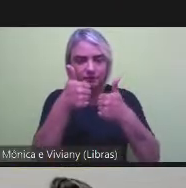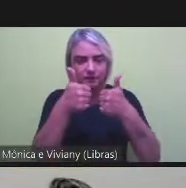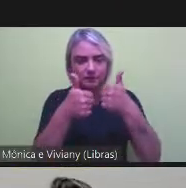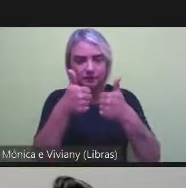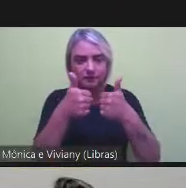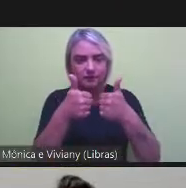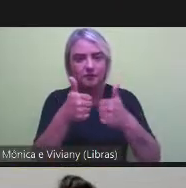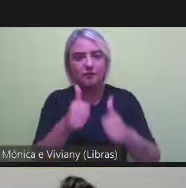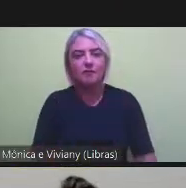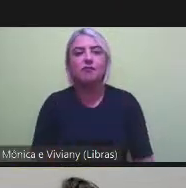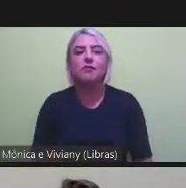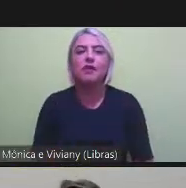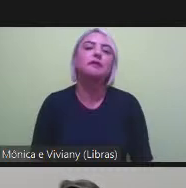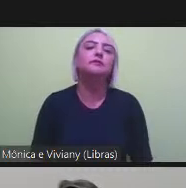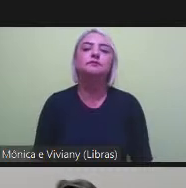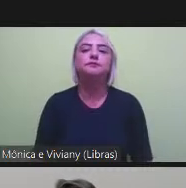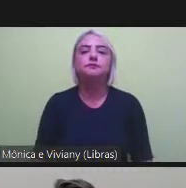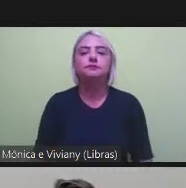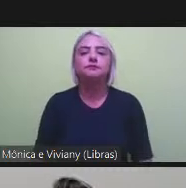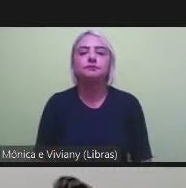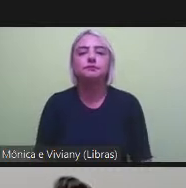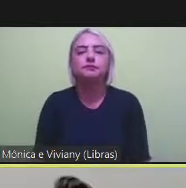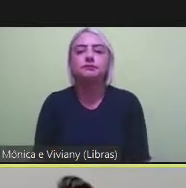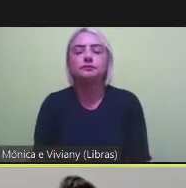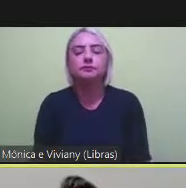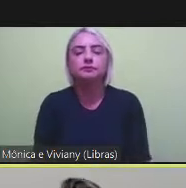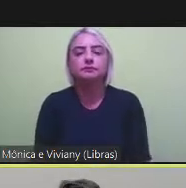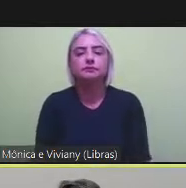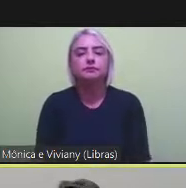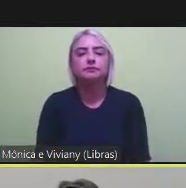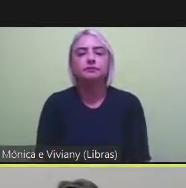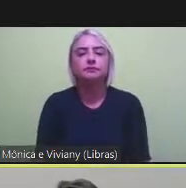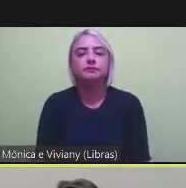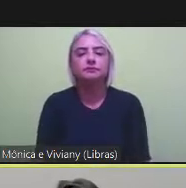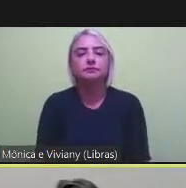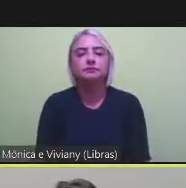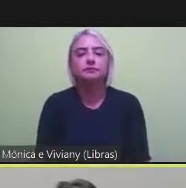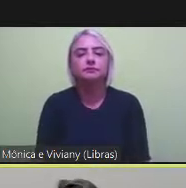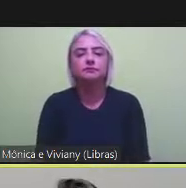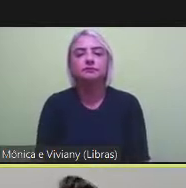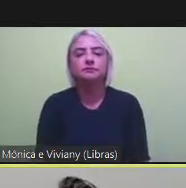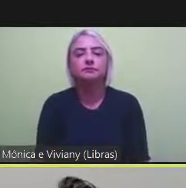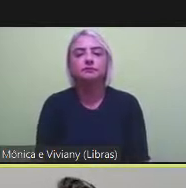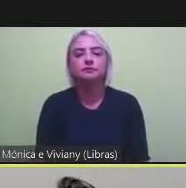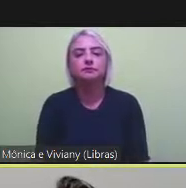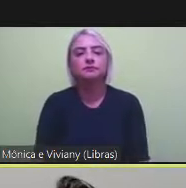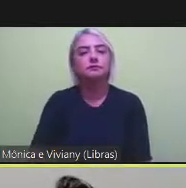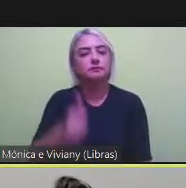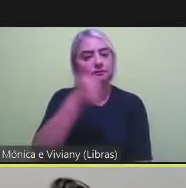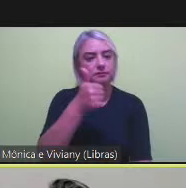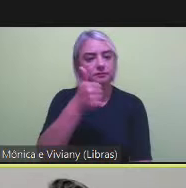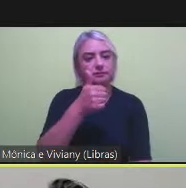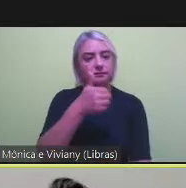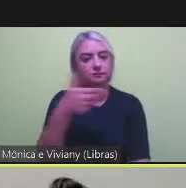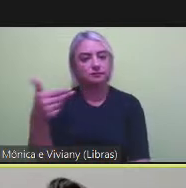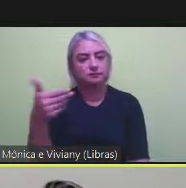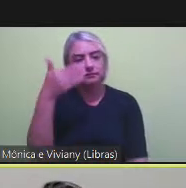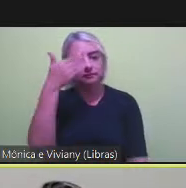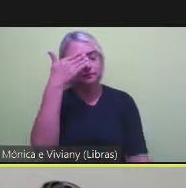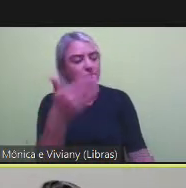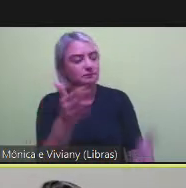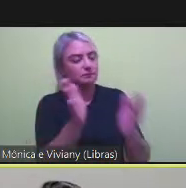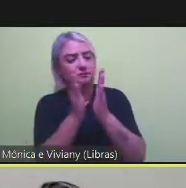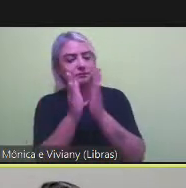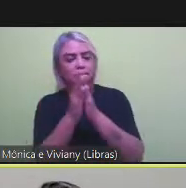Sim, estamos escutando perfeitamente. Yes, we can hear you very well. So now let's continue. So first,